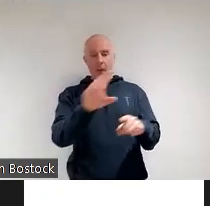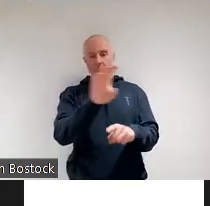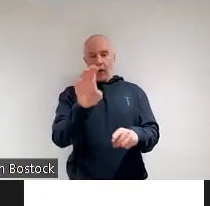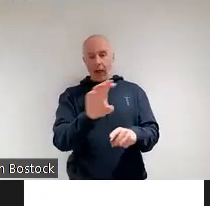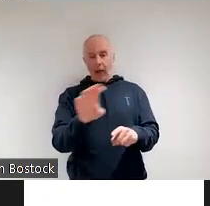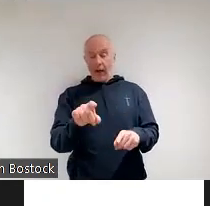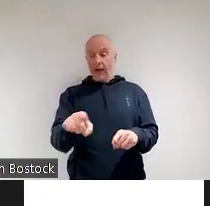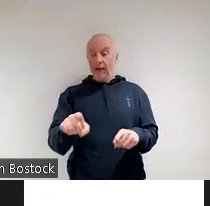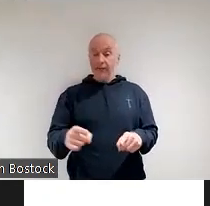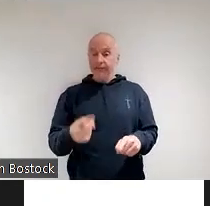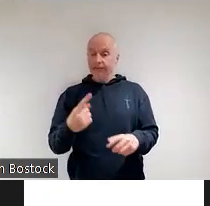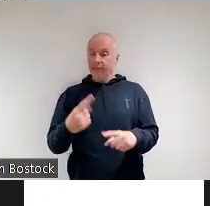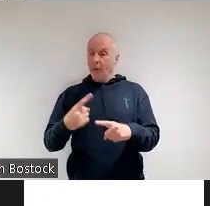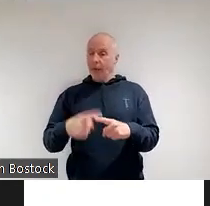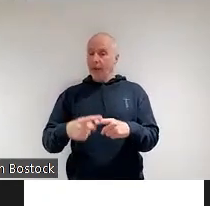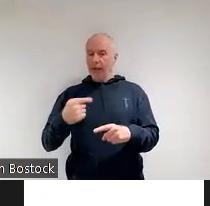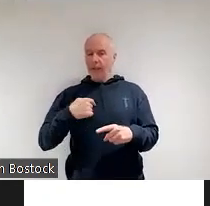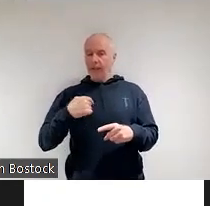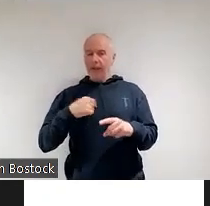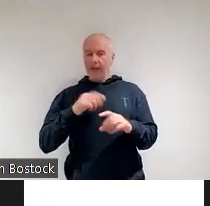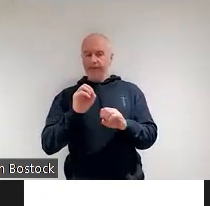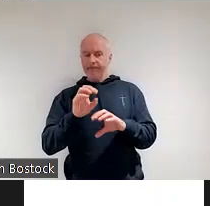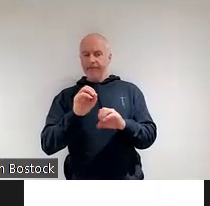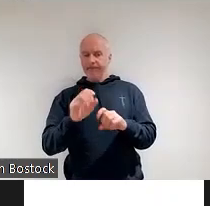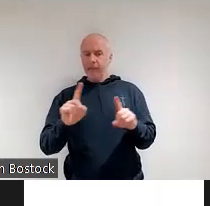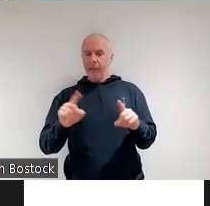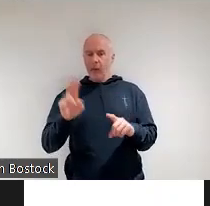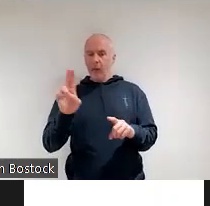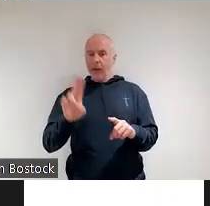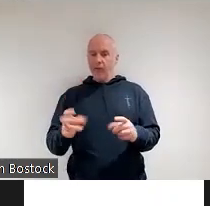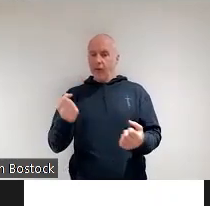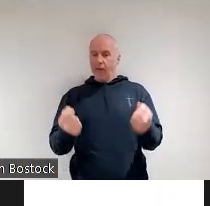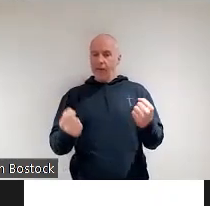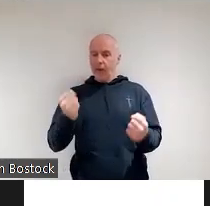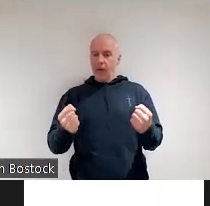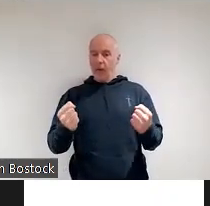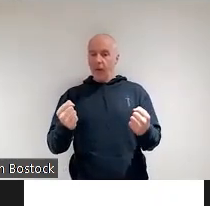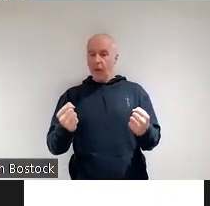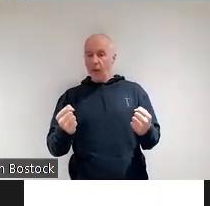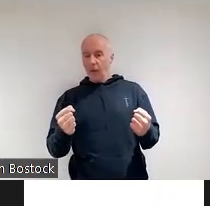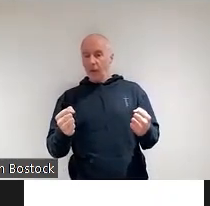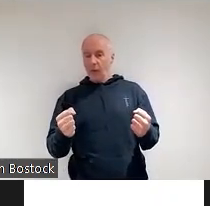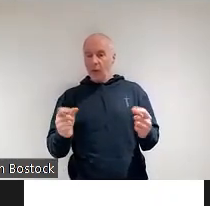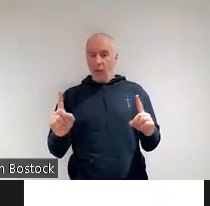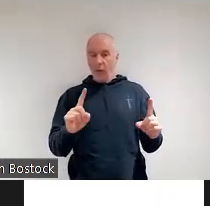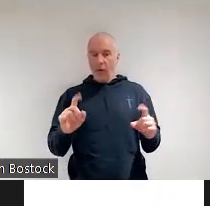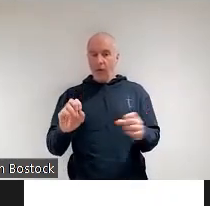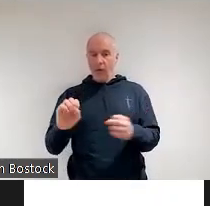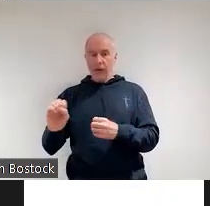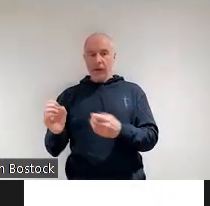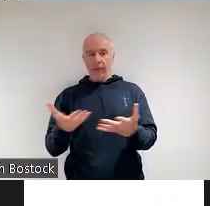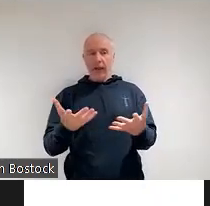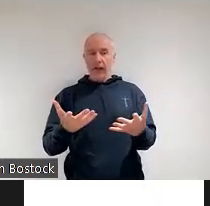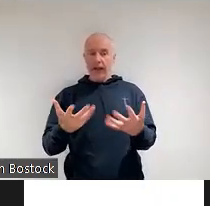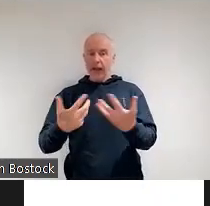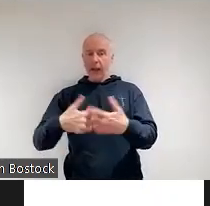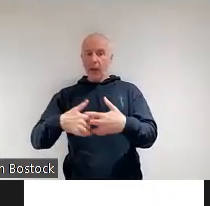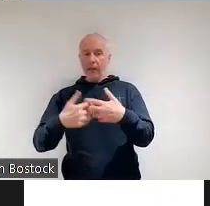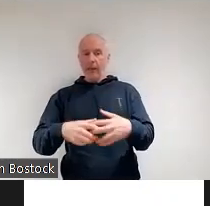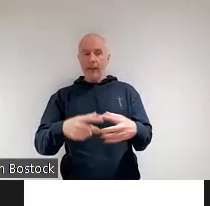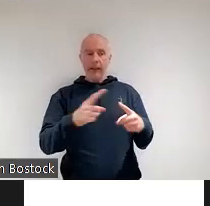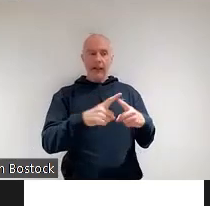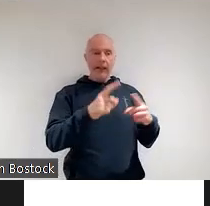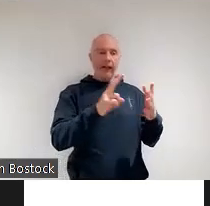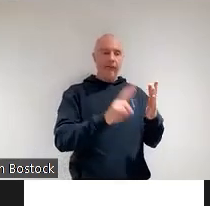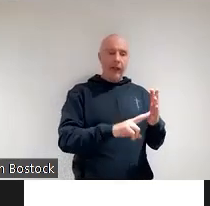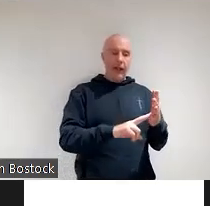me quickly talk a little bit about electrical vehicle supply equipment. This is why we call it EVSE, because